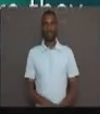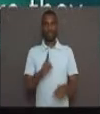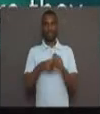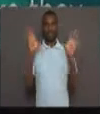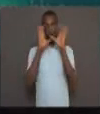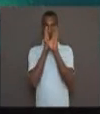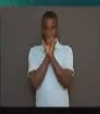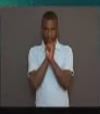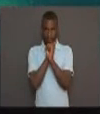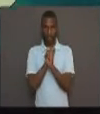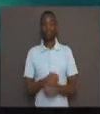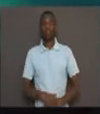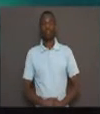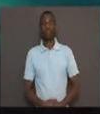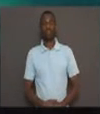Time's up.